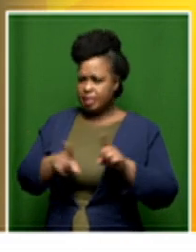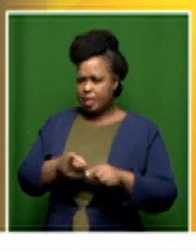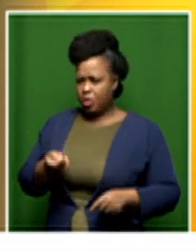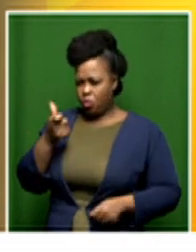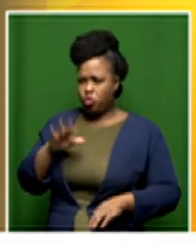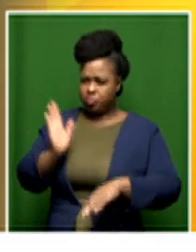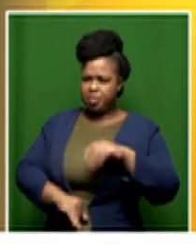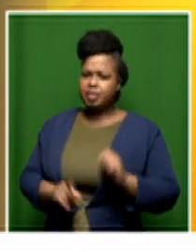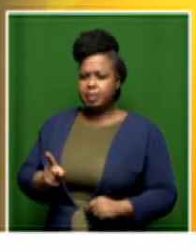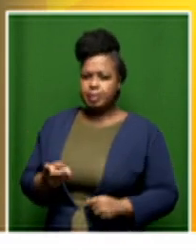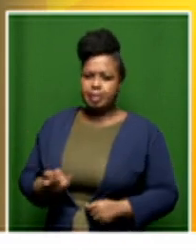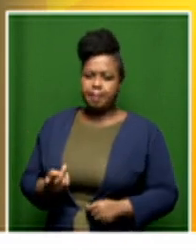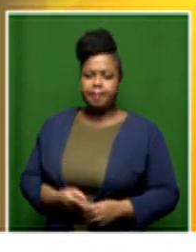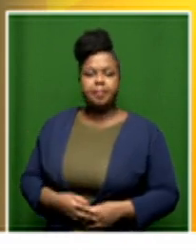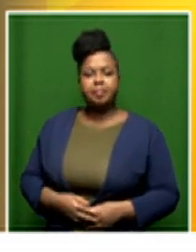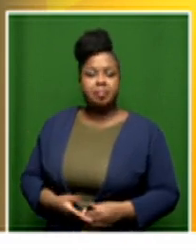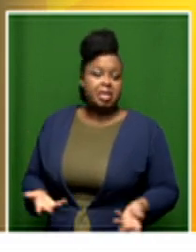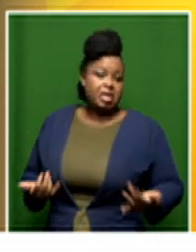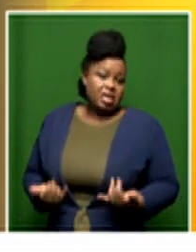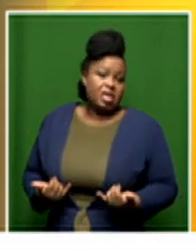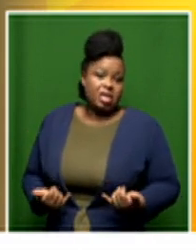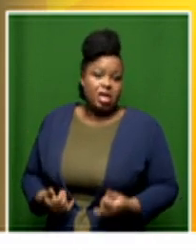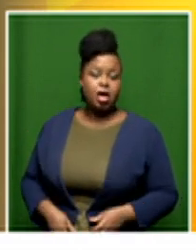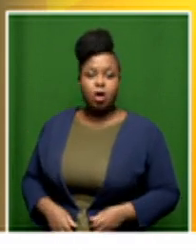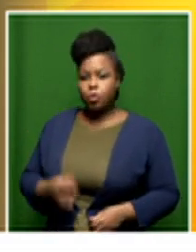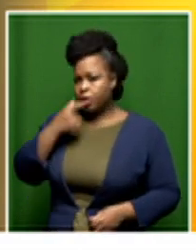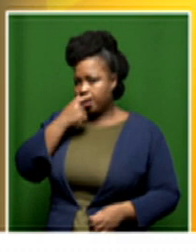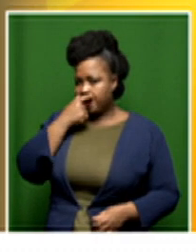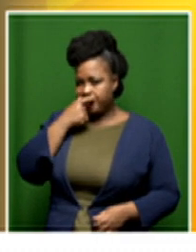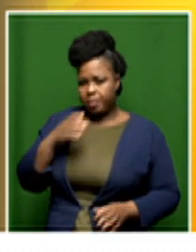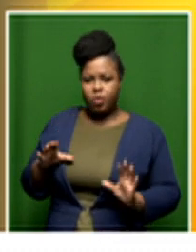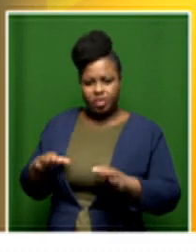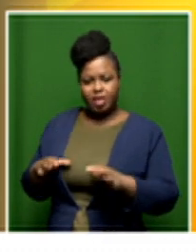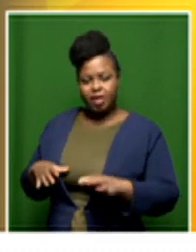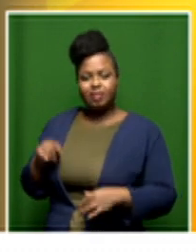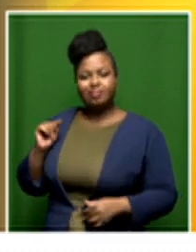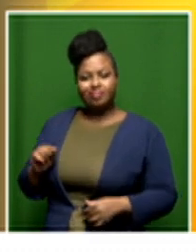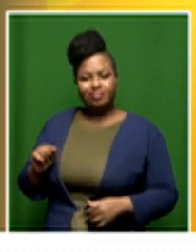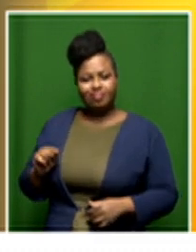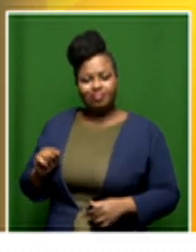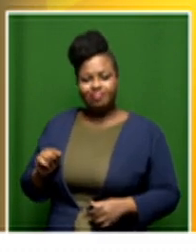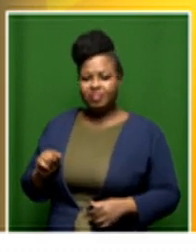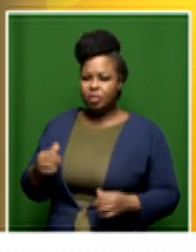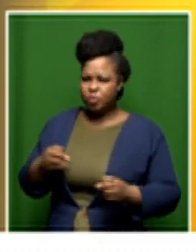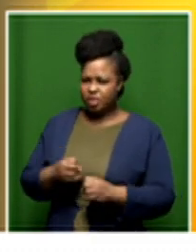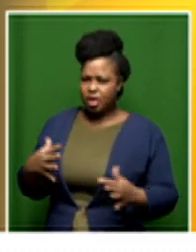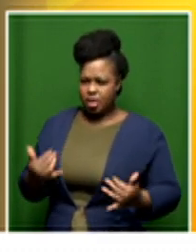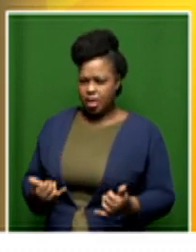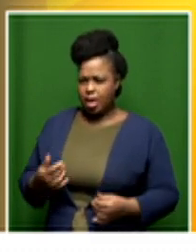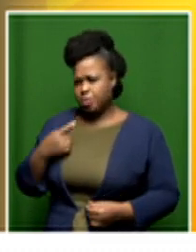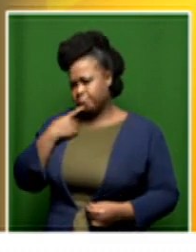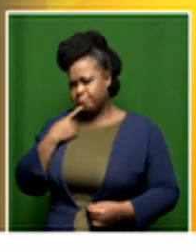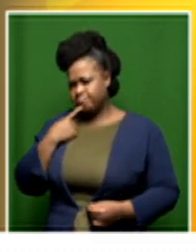to that faction. So these then paved the way for the Ramaphosa camp to begin then to